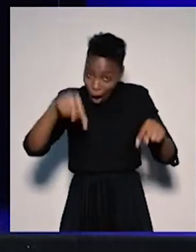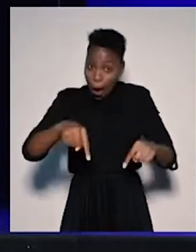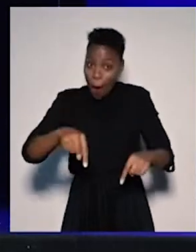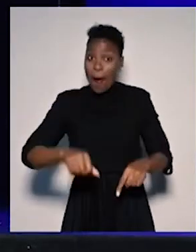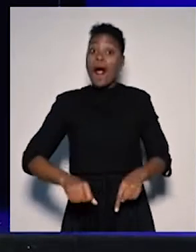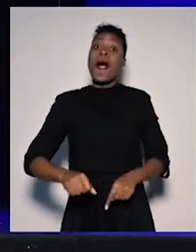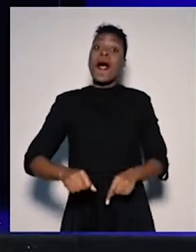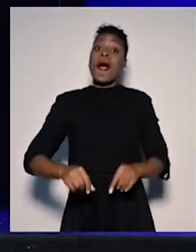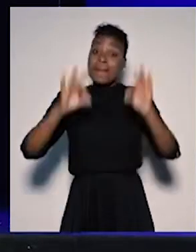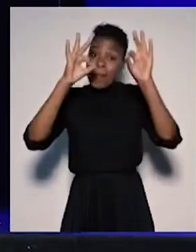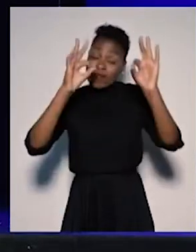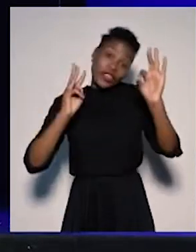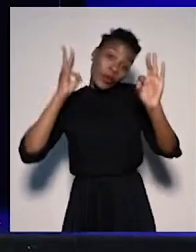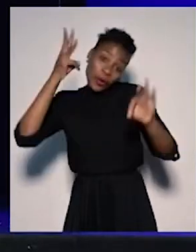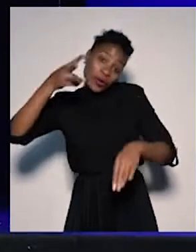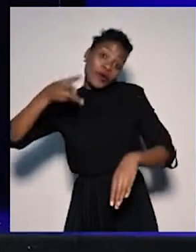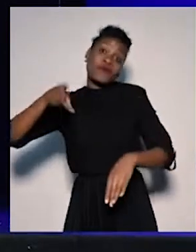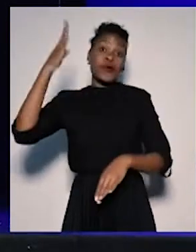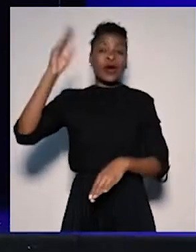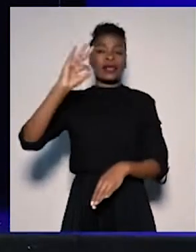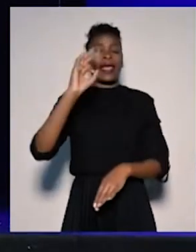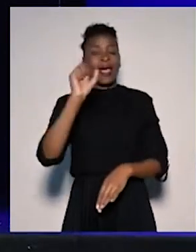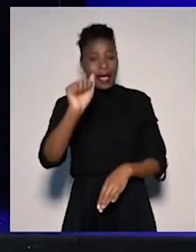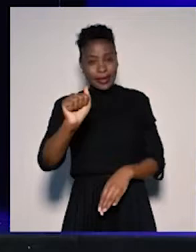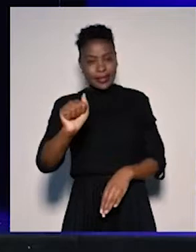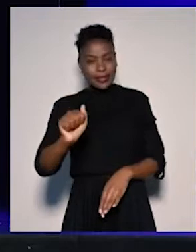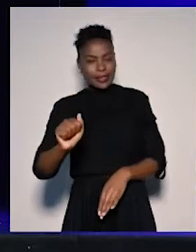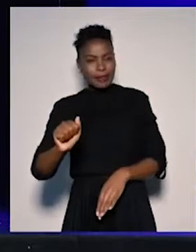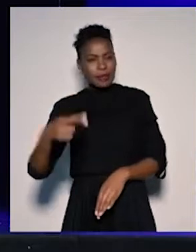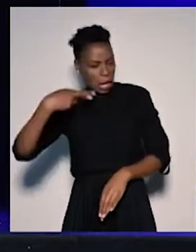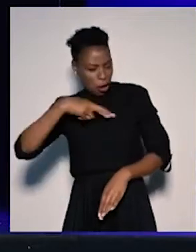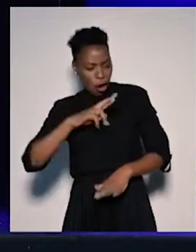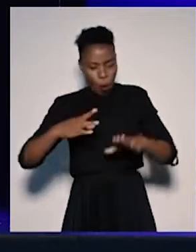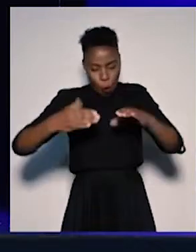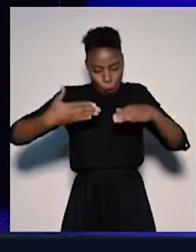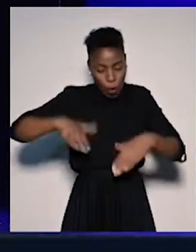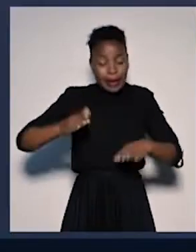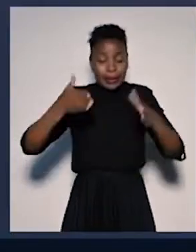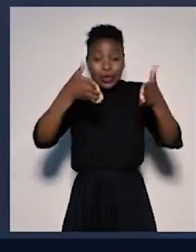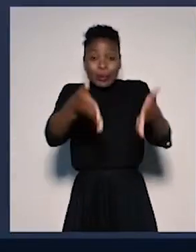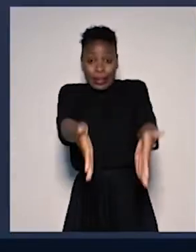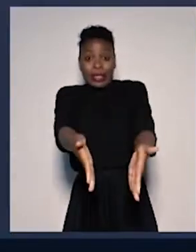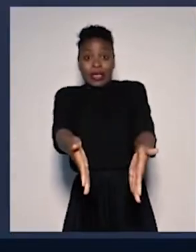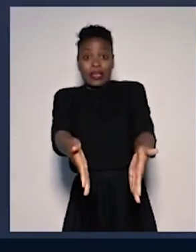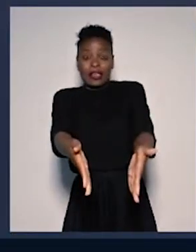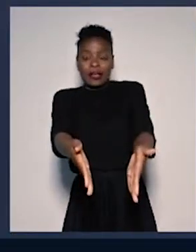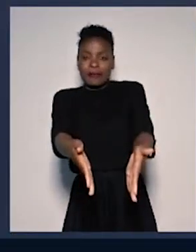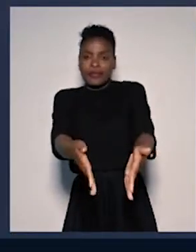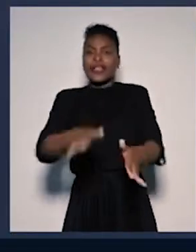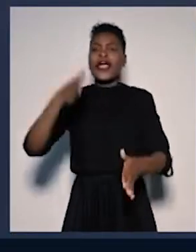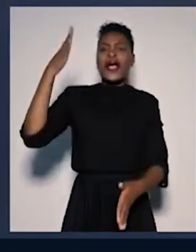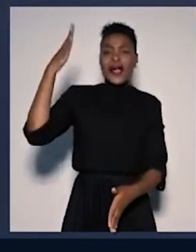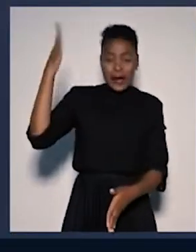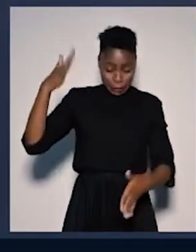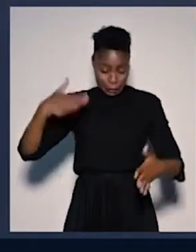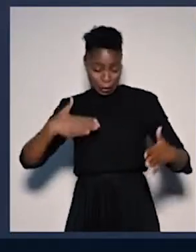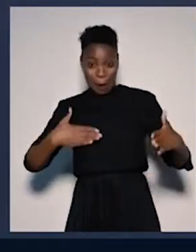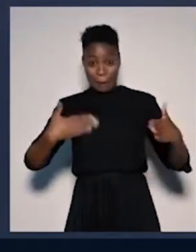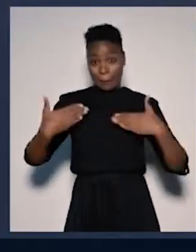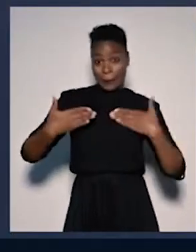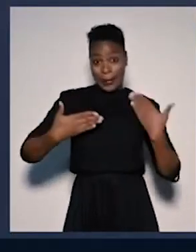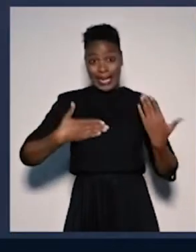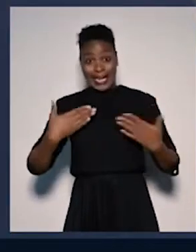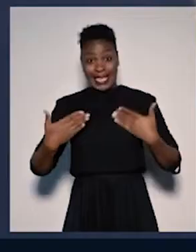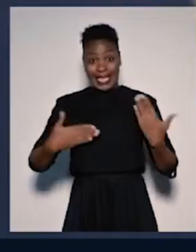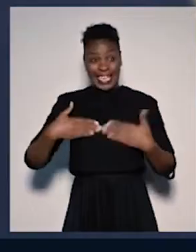the perfect will of God is the place where God really wants us to be. So God is pleased with you when